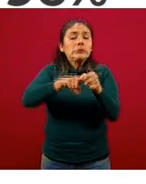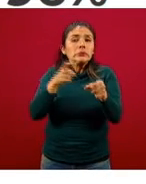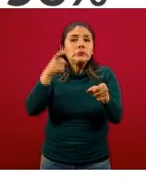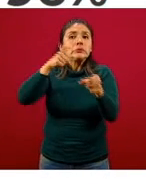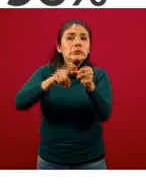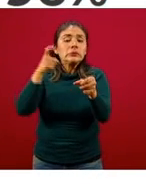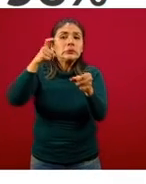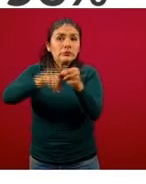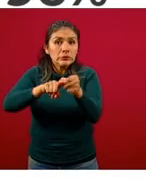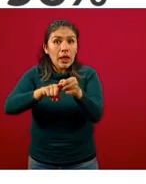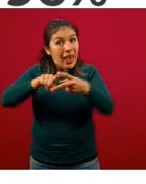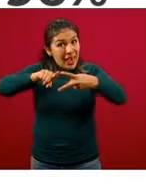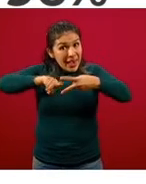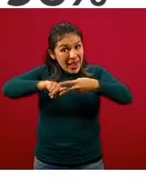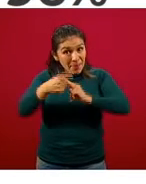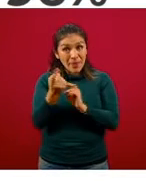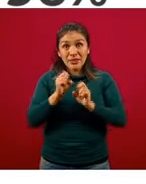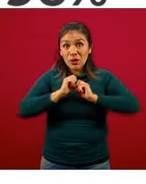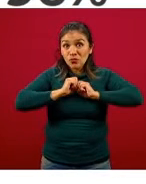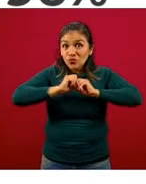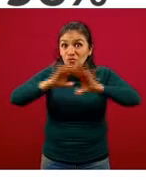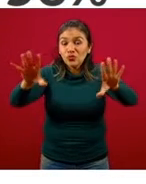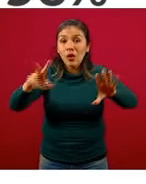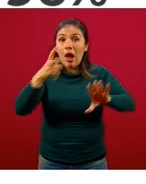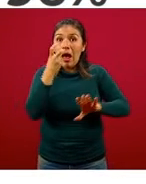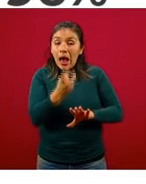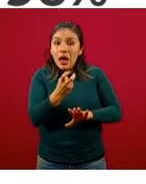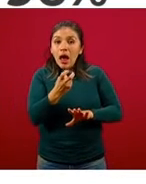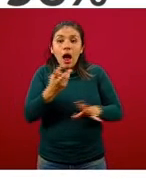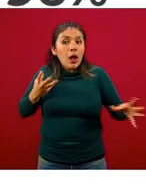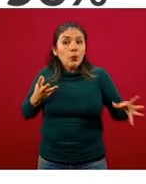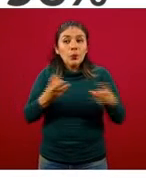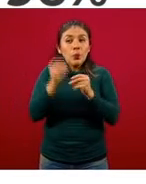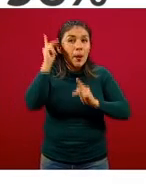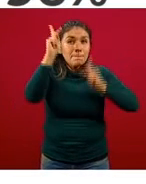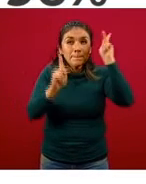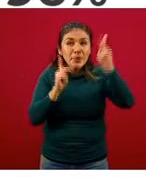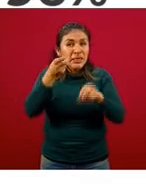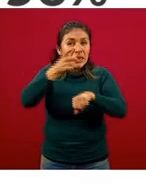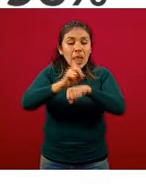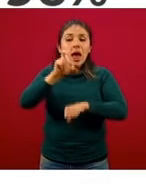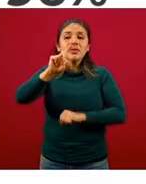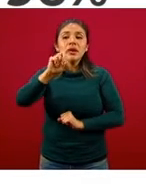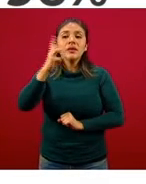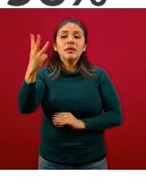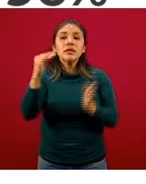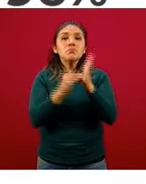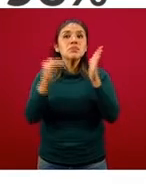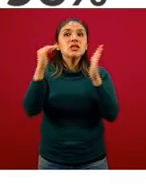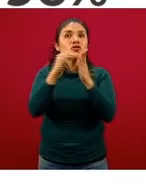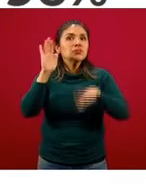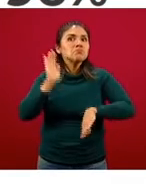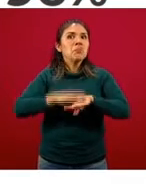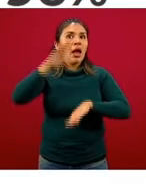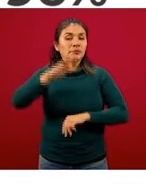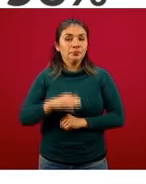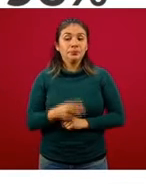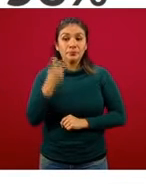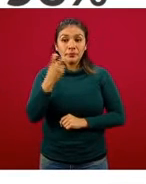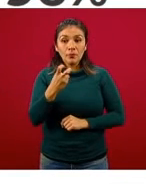www.coronavirus.gov.mx, which since its launching date, which was